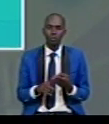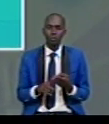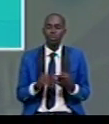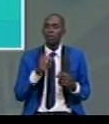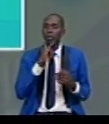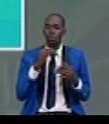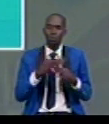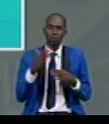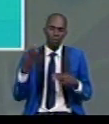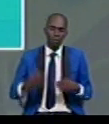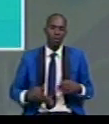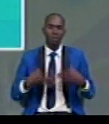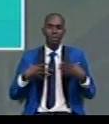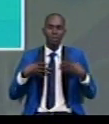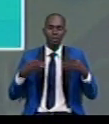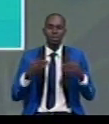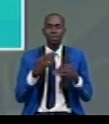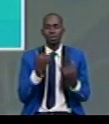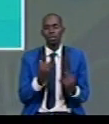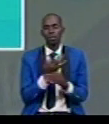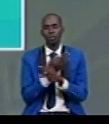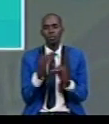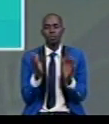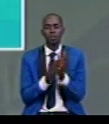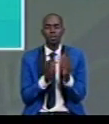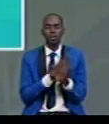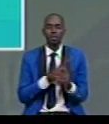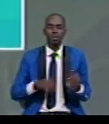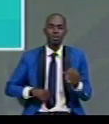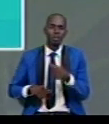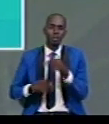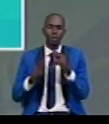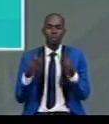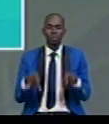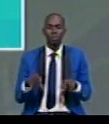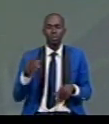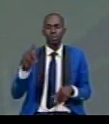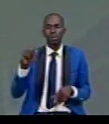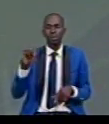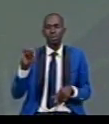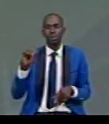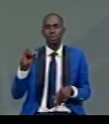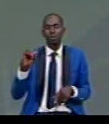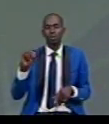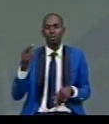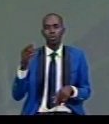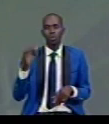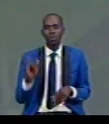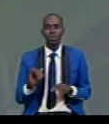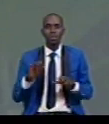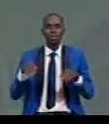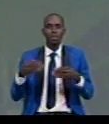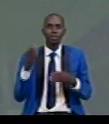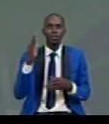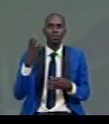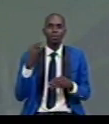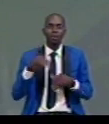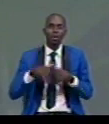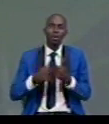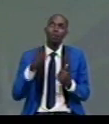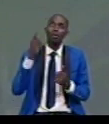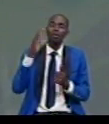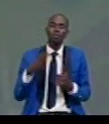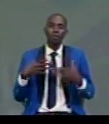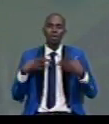free. Praise the Lord. Timothy Ademola is testifying of how God healed him from leg pain. He